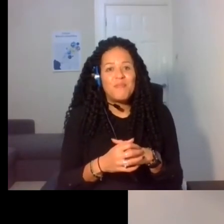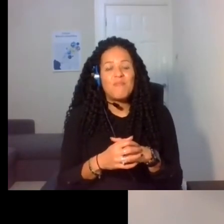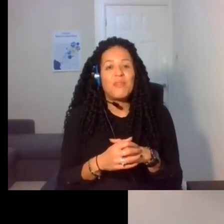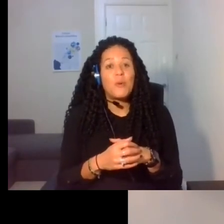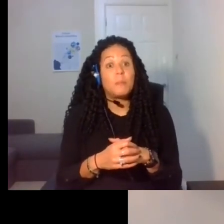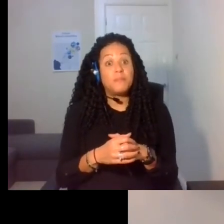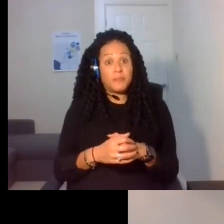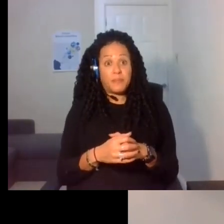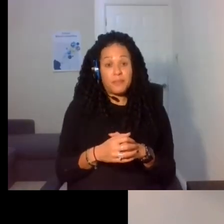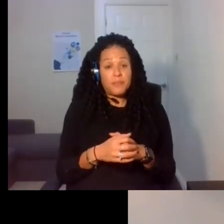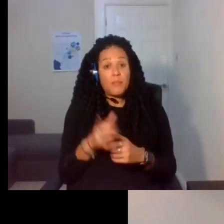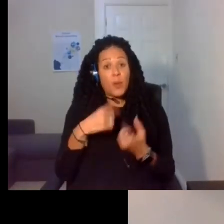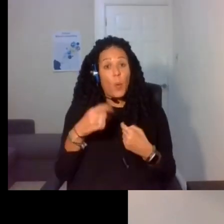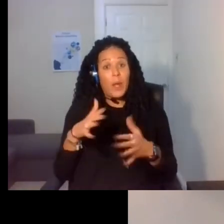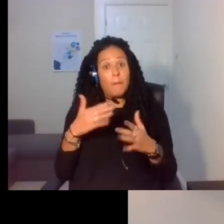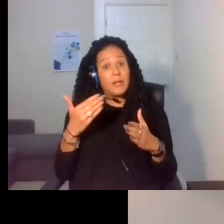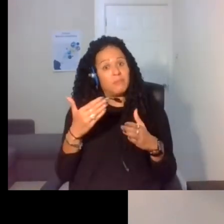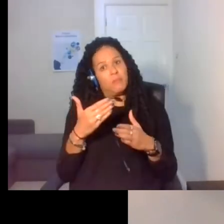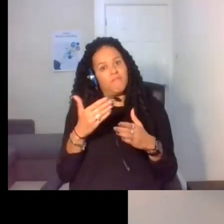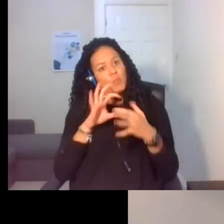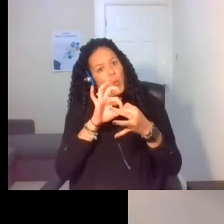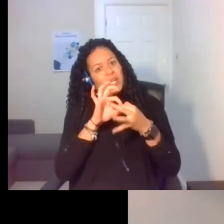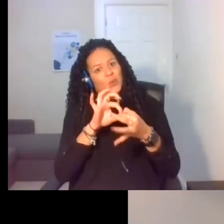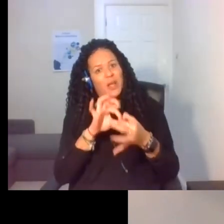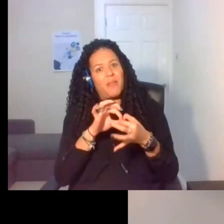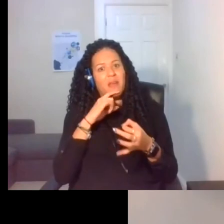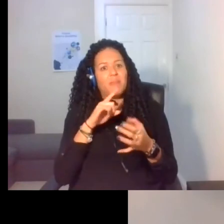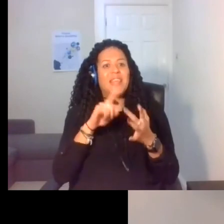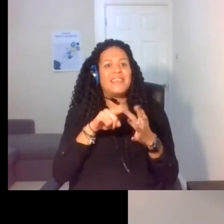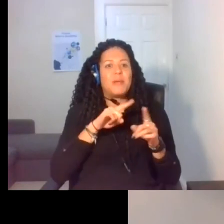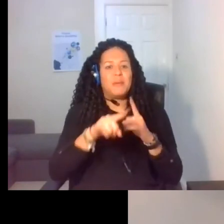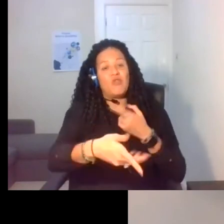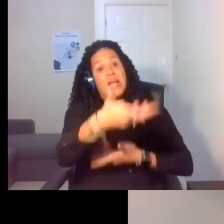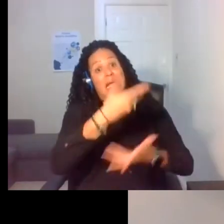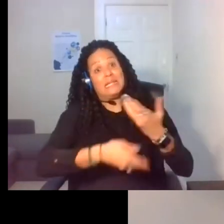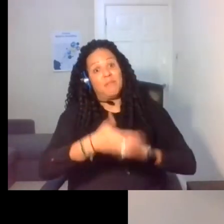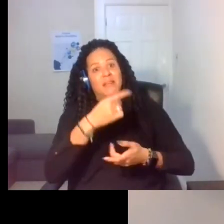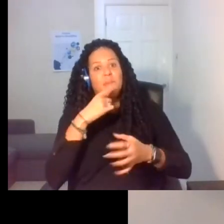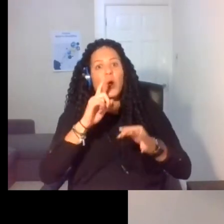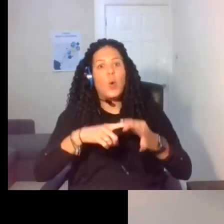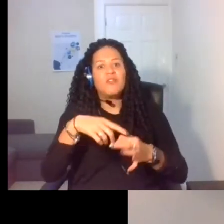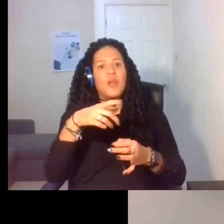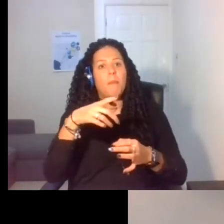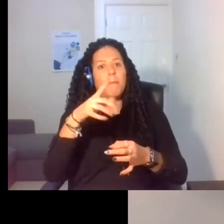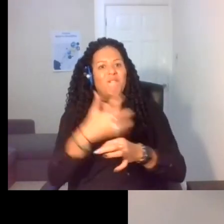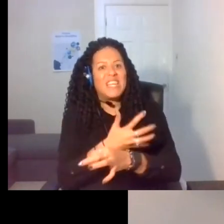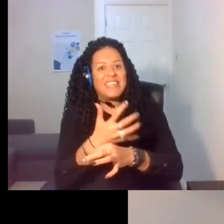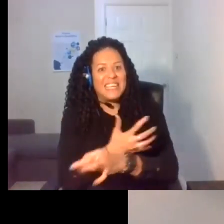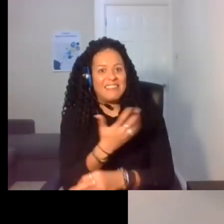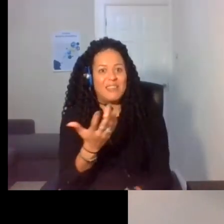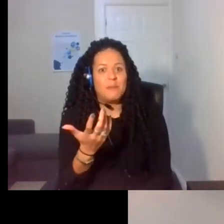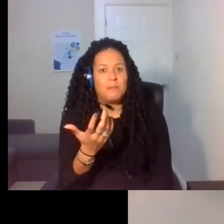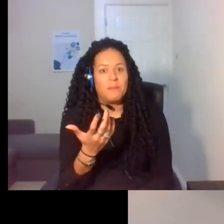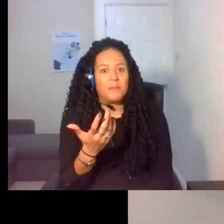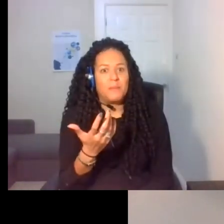So we've been working a bit on, well, Isabelle has been trying to explain to me the quantum physics. Now, obviously, I